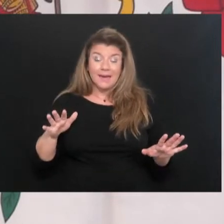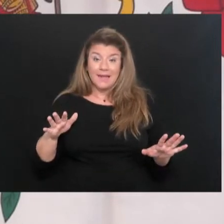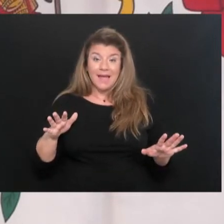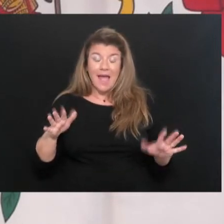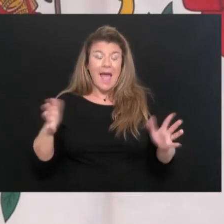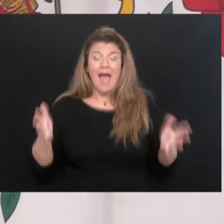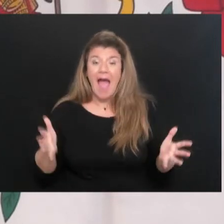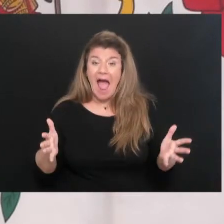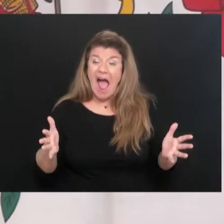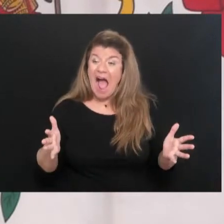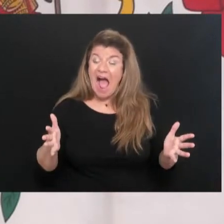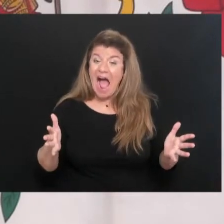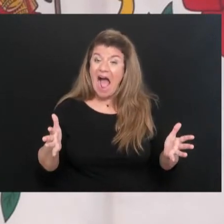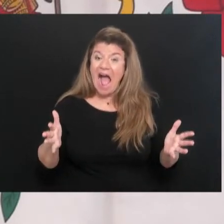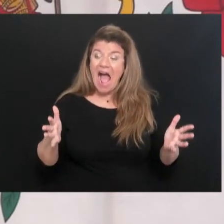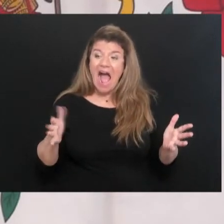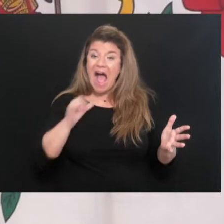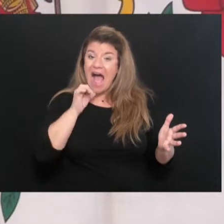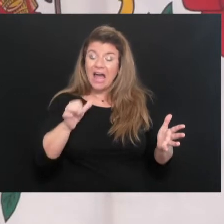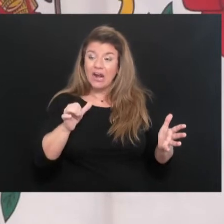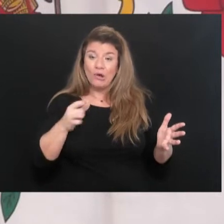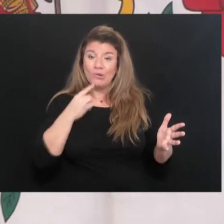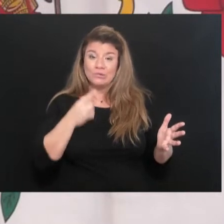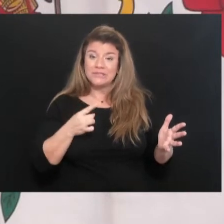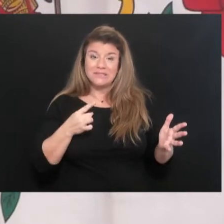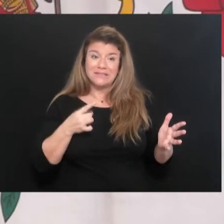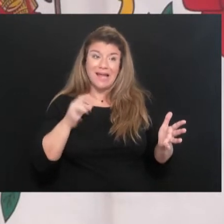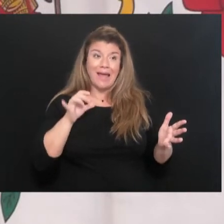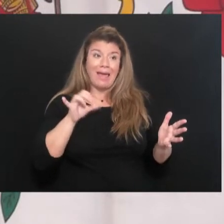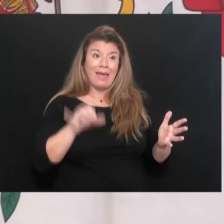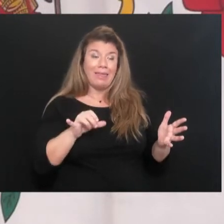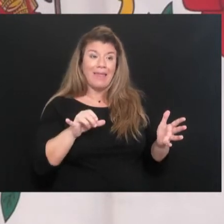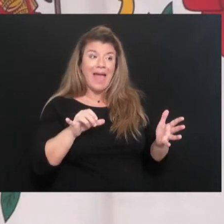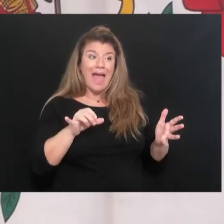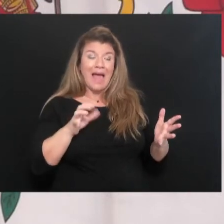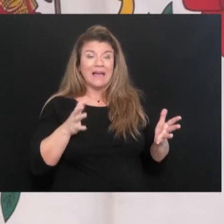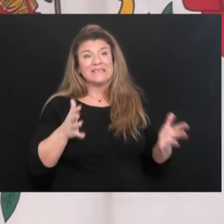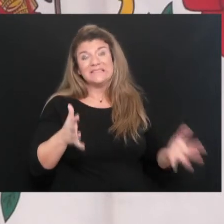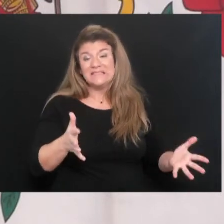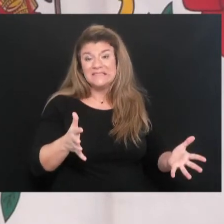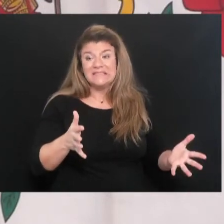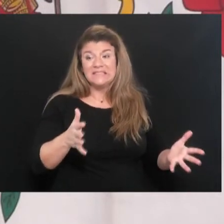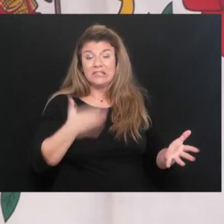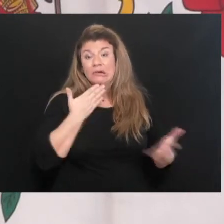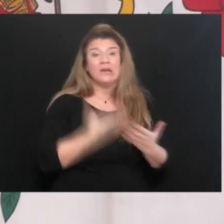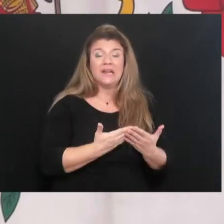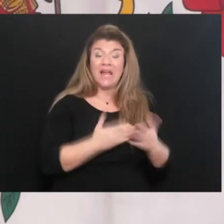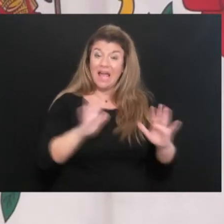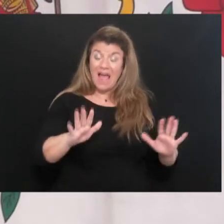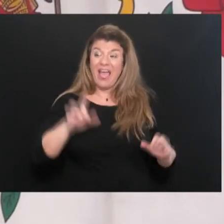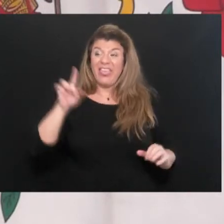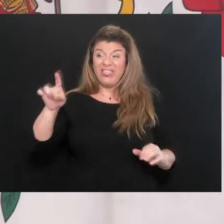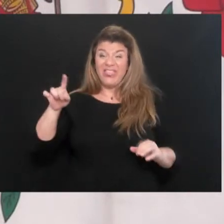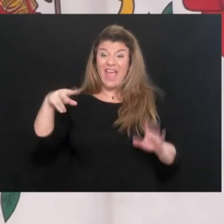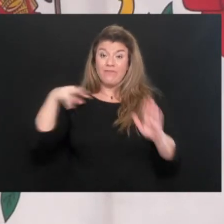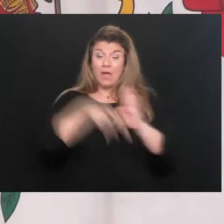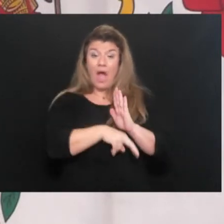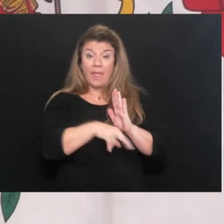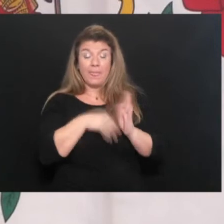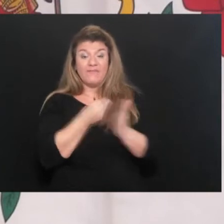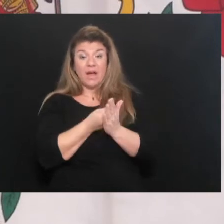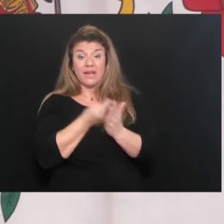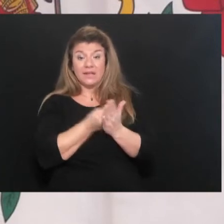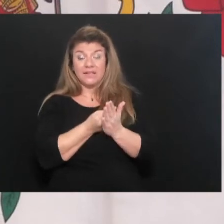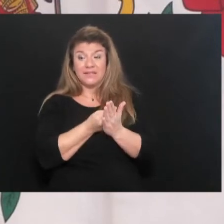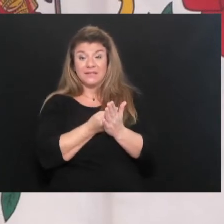I don't say that flatteringly, but they have cut this funding. So at our state, we have one